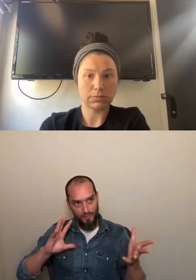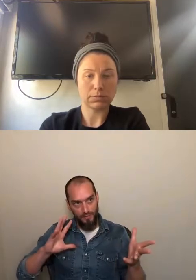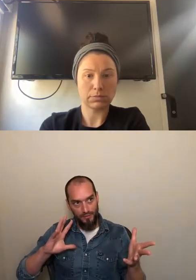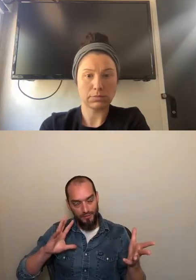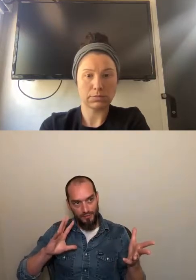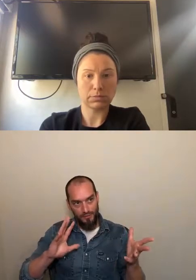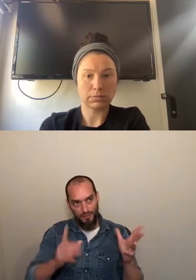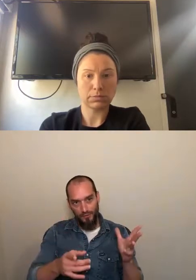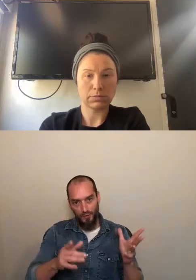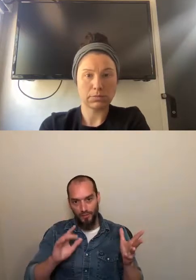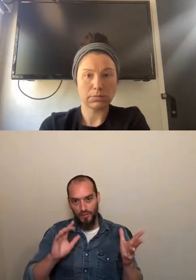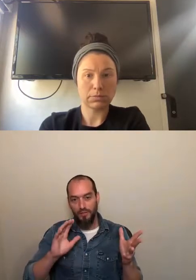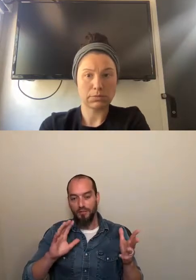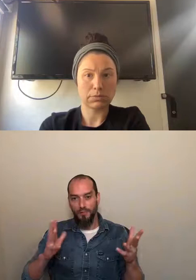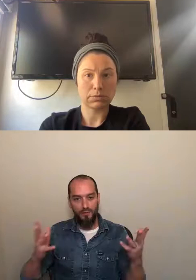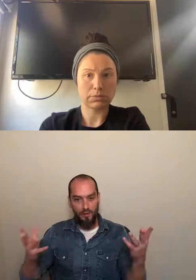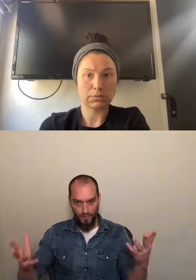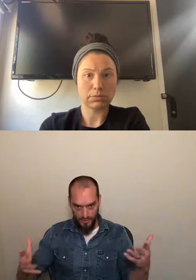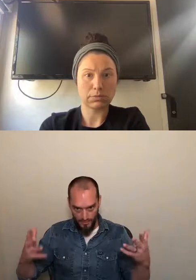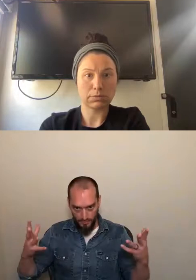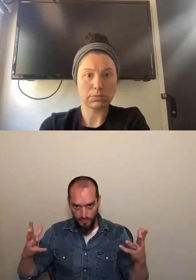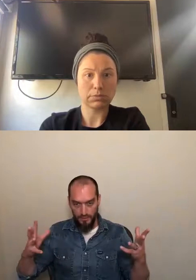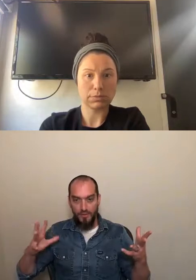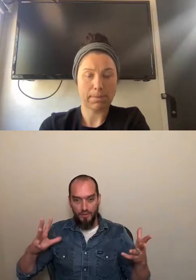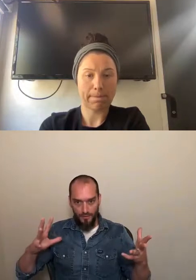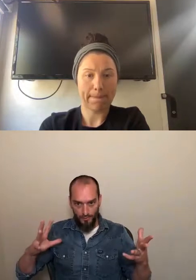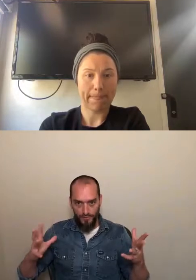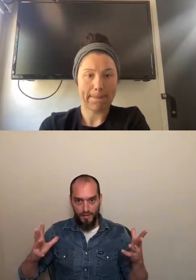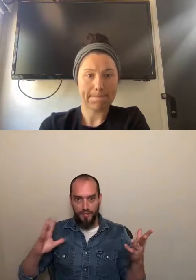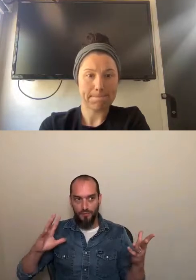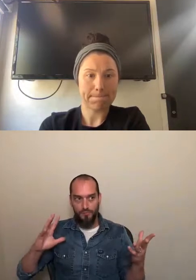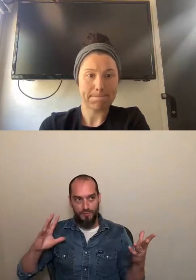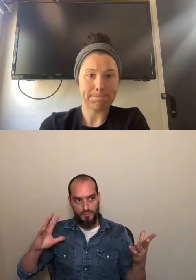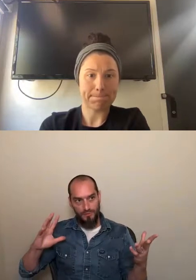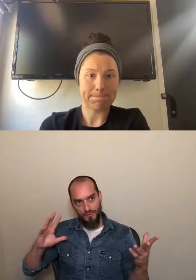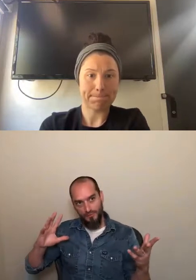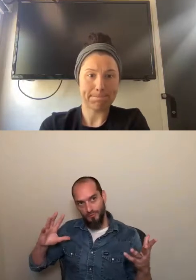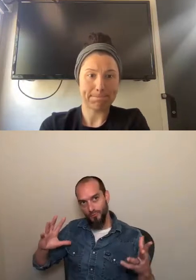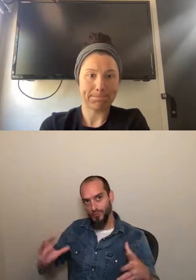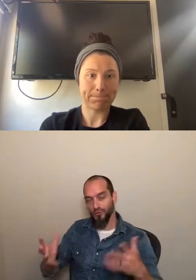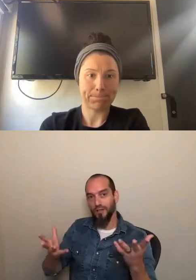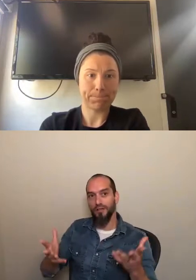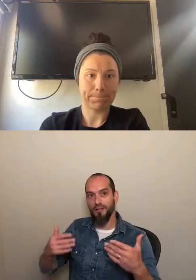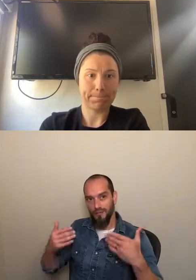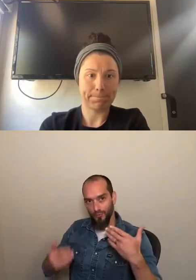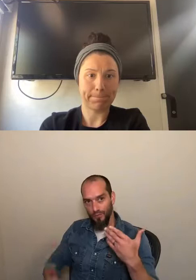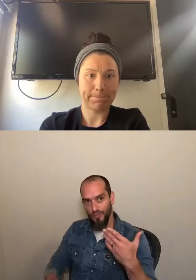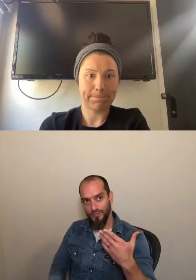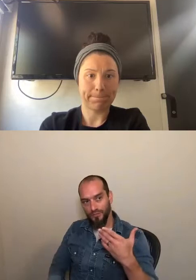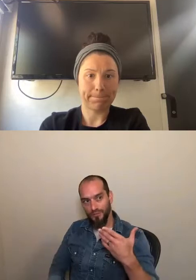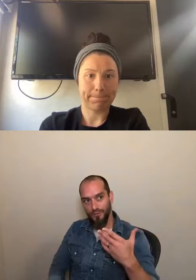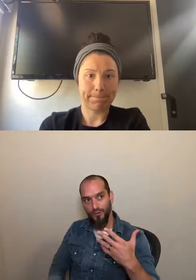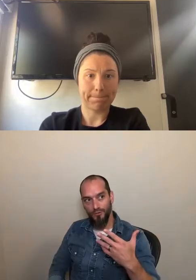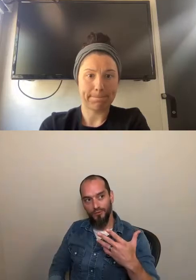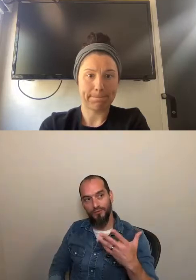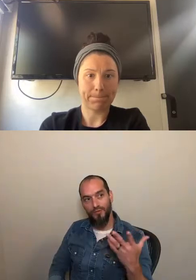but so the longer we're in it, the bigger the network gets. But with that comes more strength, which